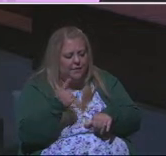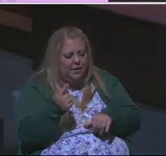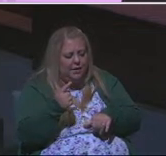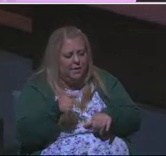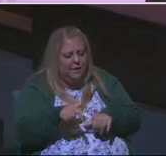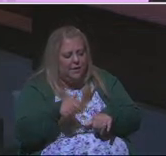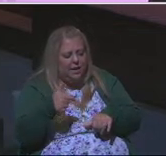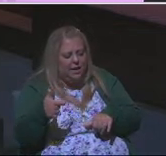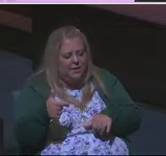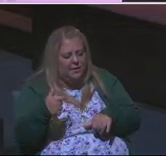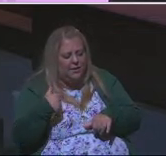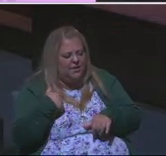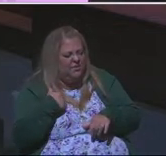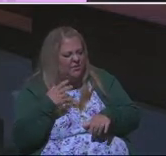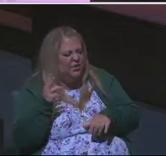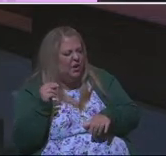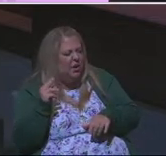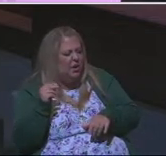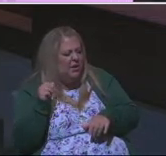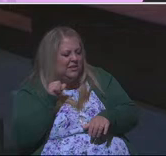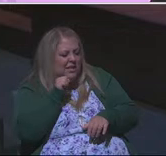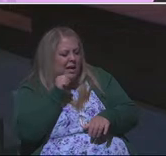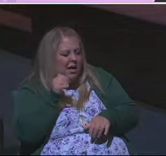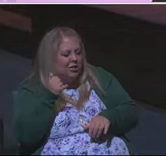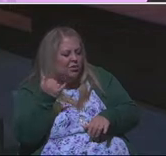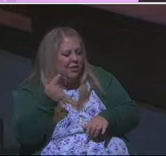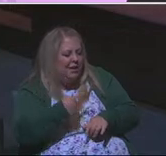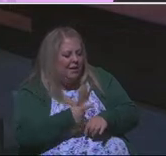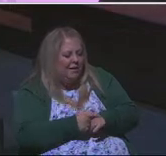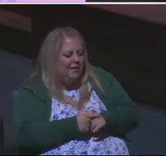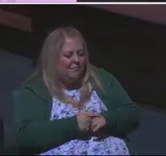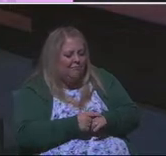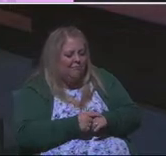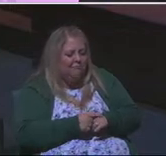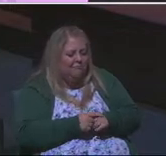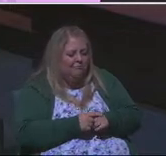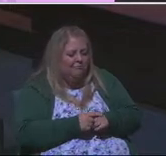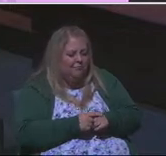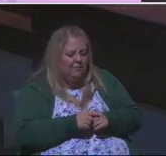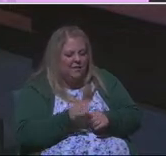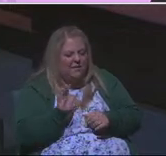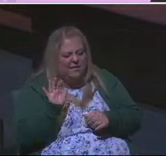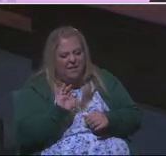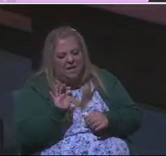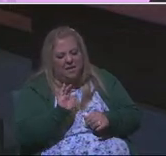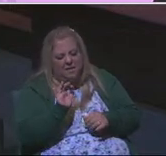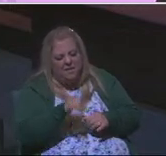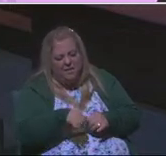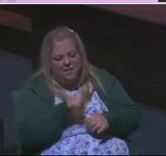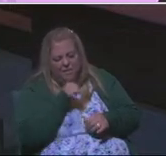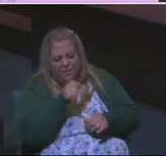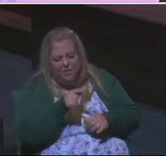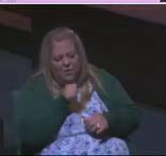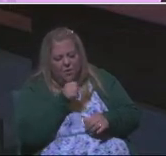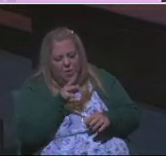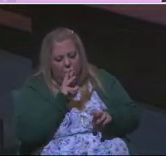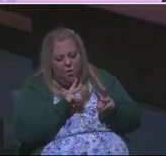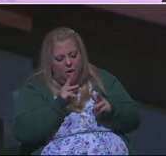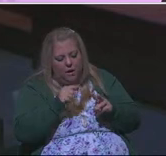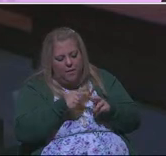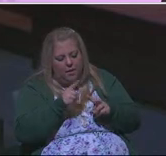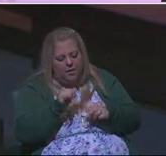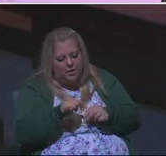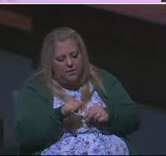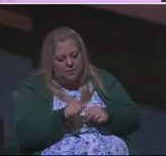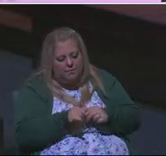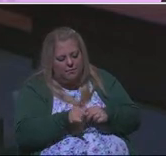shoulder saying, oh, yeah, not today. No, not today. Wait, that's not for you. Don't worry about that.